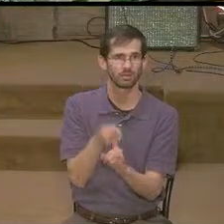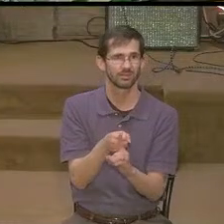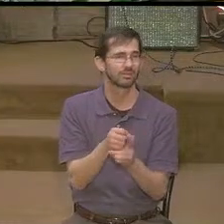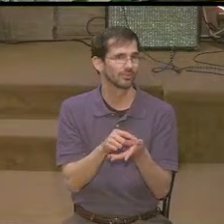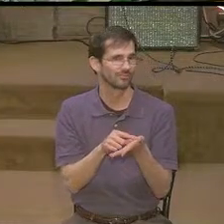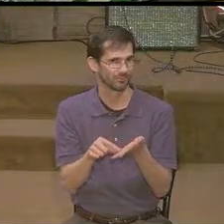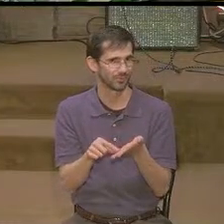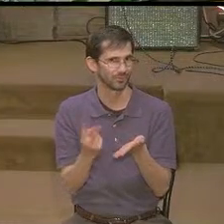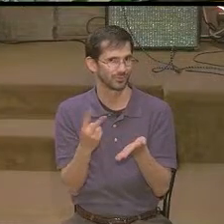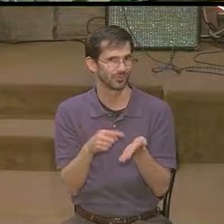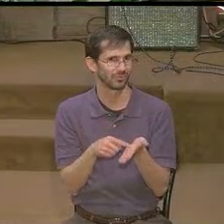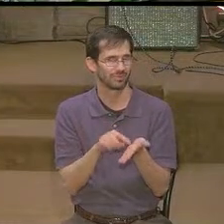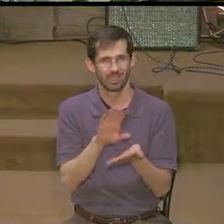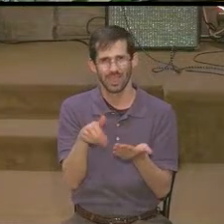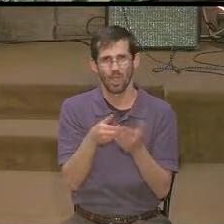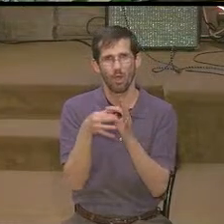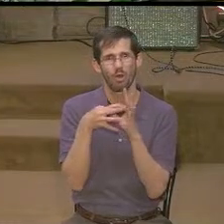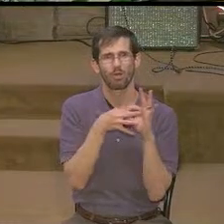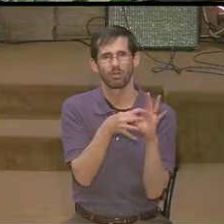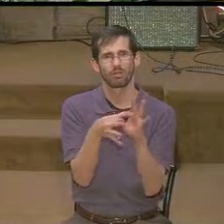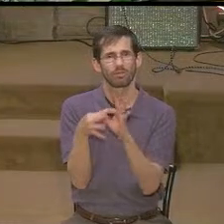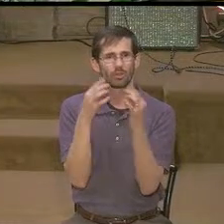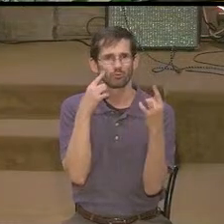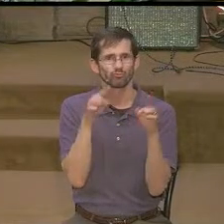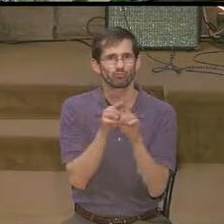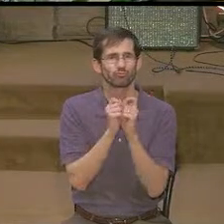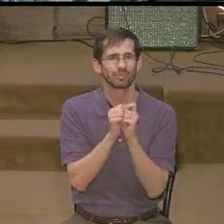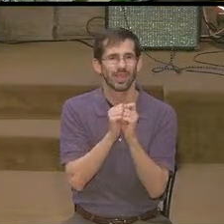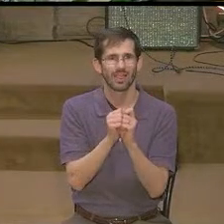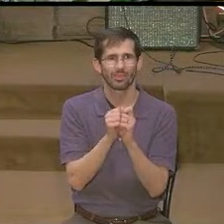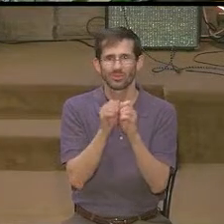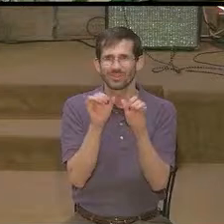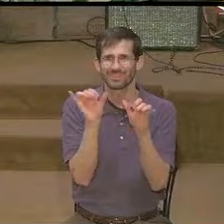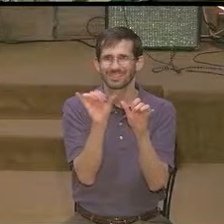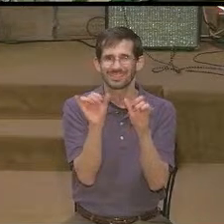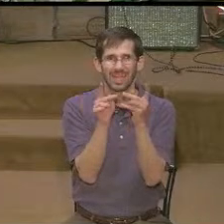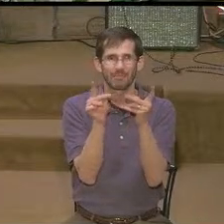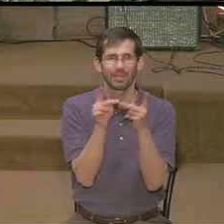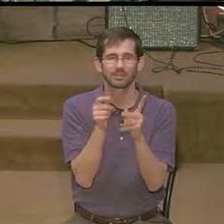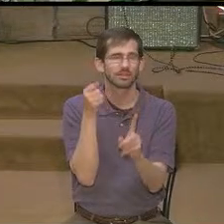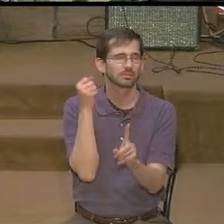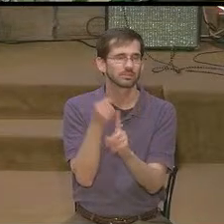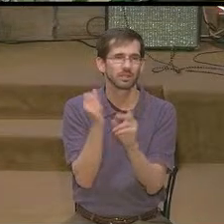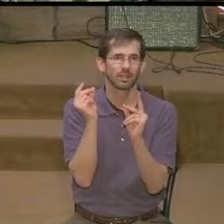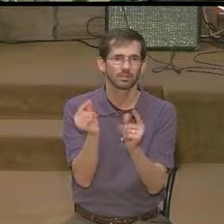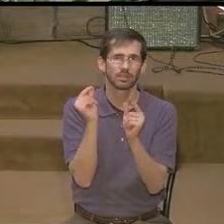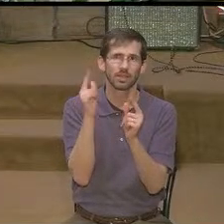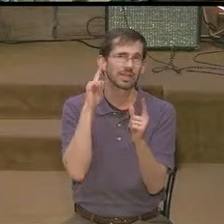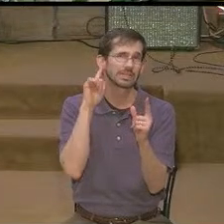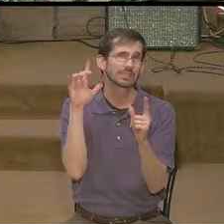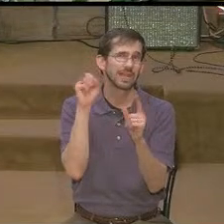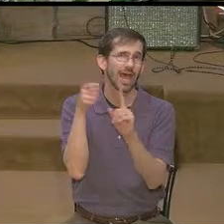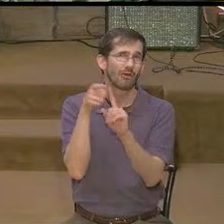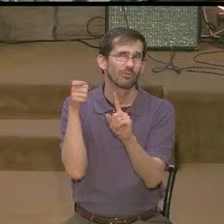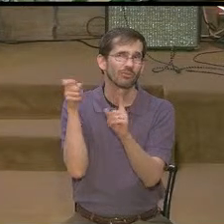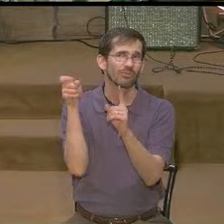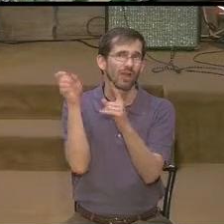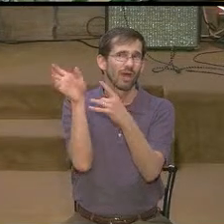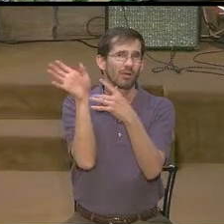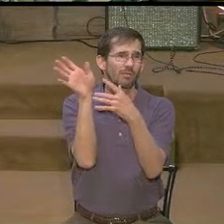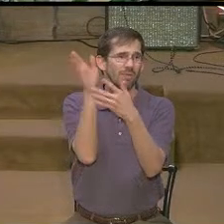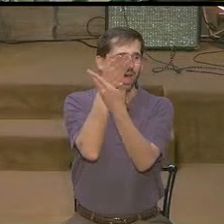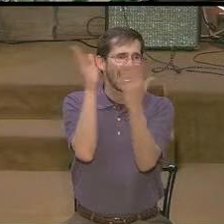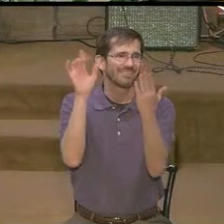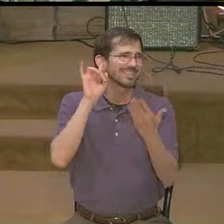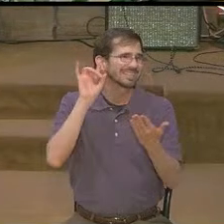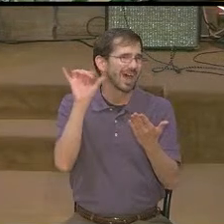one accord in one place. And suddenly there came a sound from heaven as a rushing mighty wind, and it